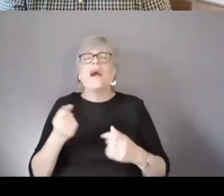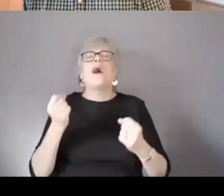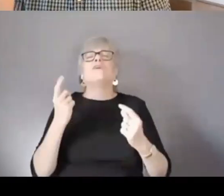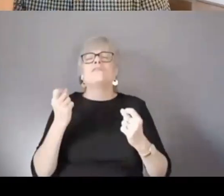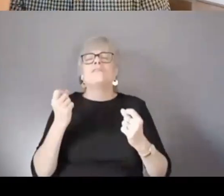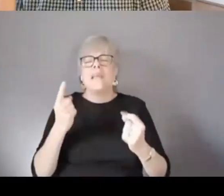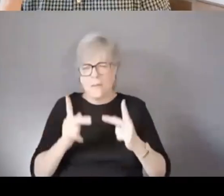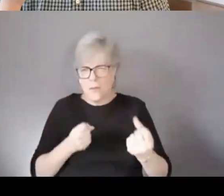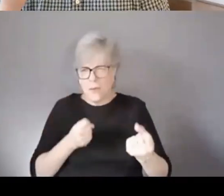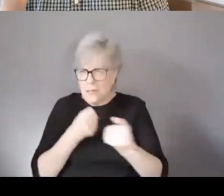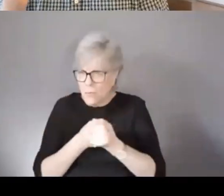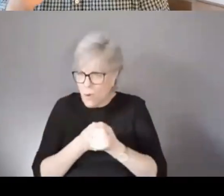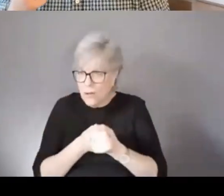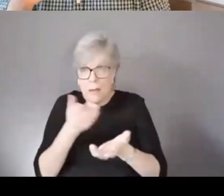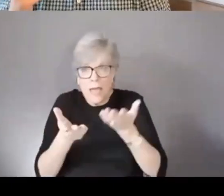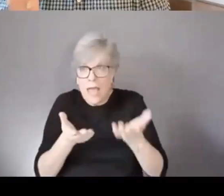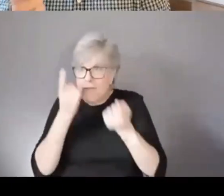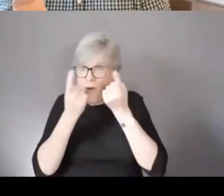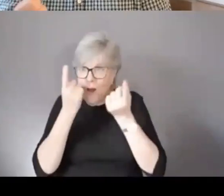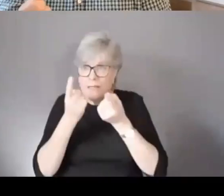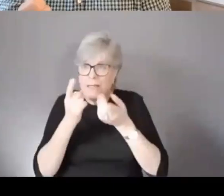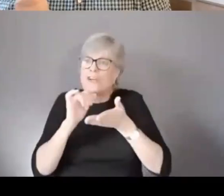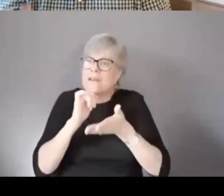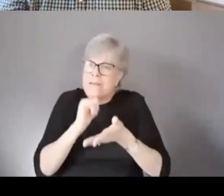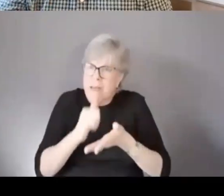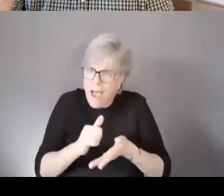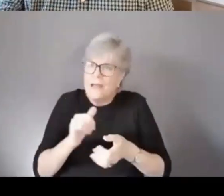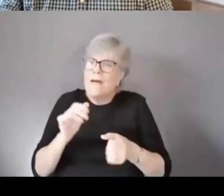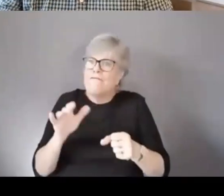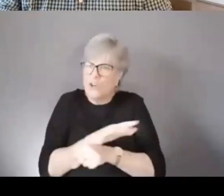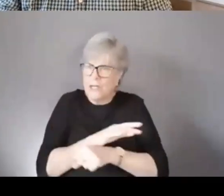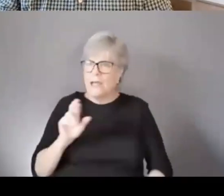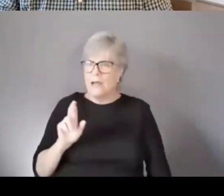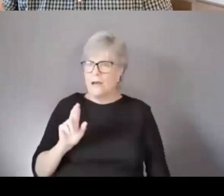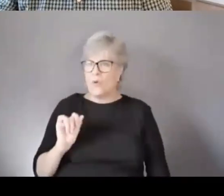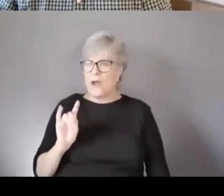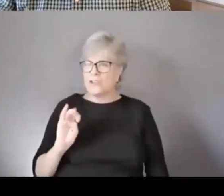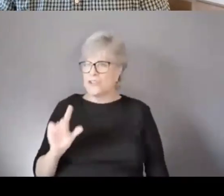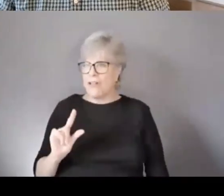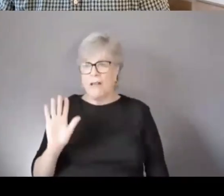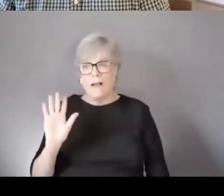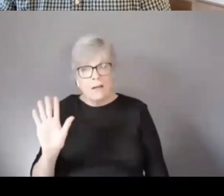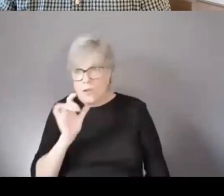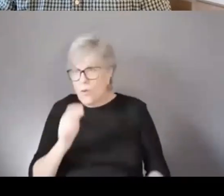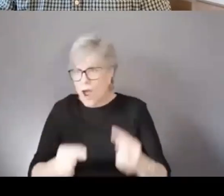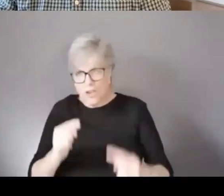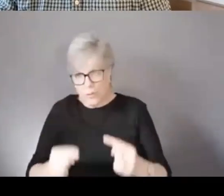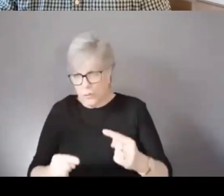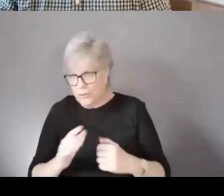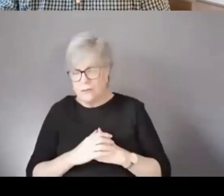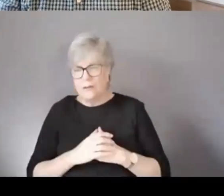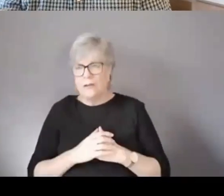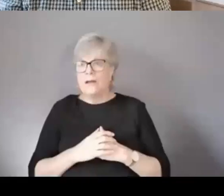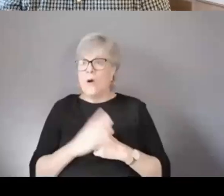or education, they may have thoughts right now that are not completely rational when it comes to engaging. There are certain fears that are coming